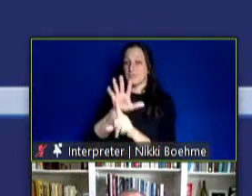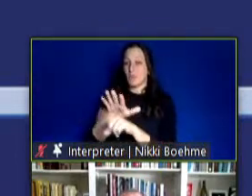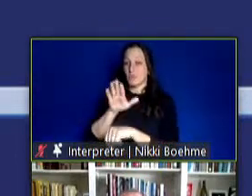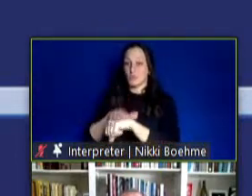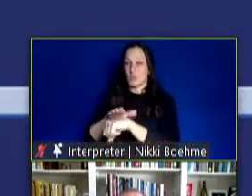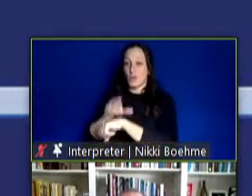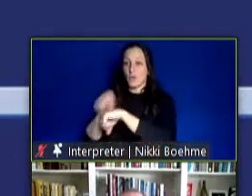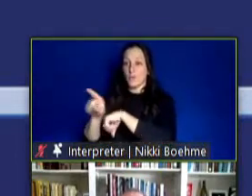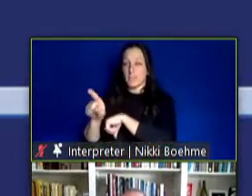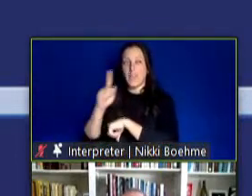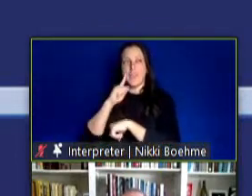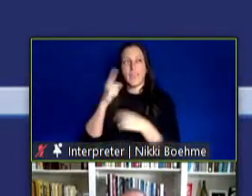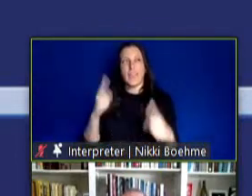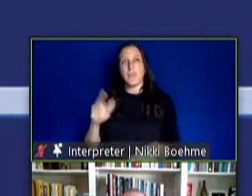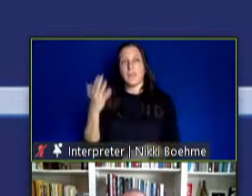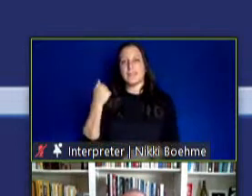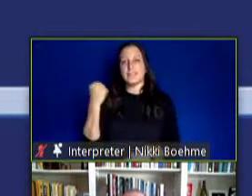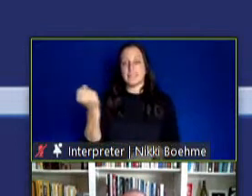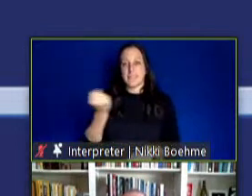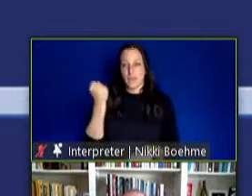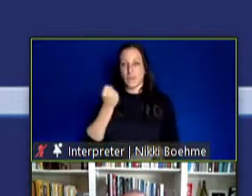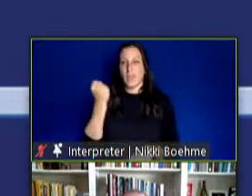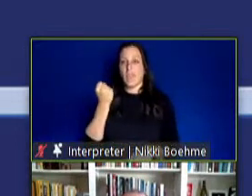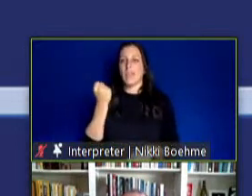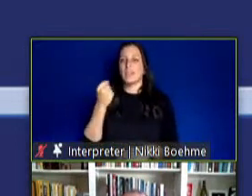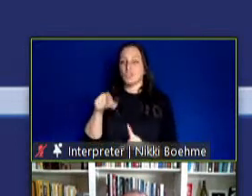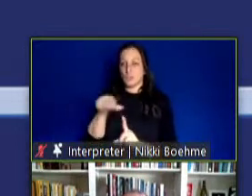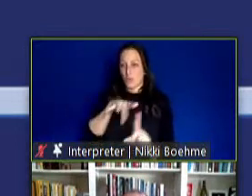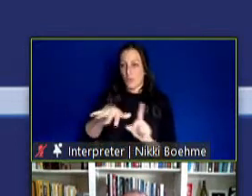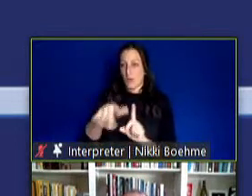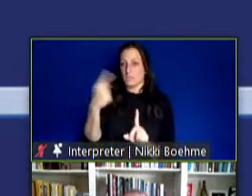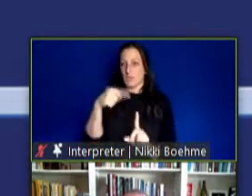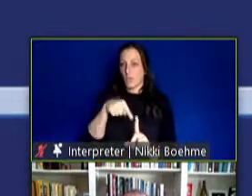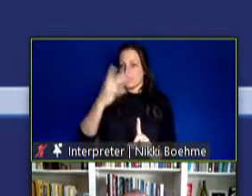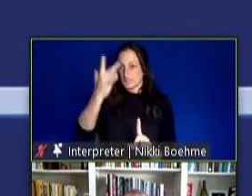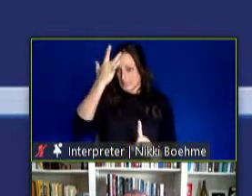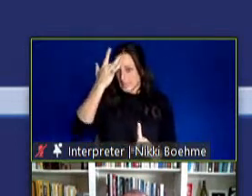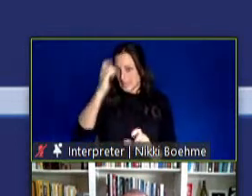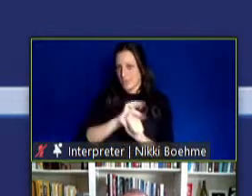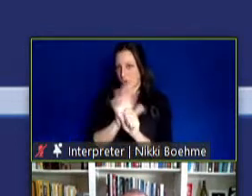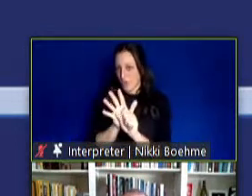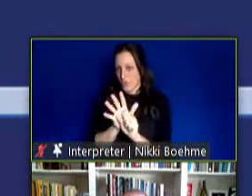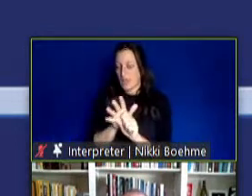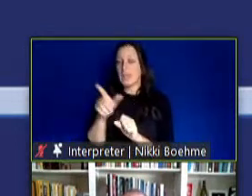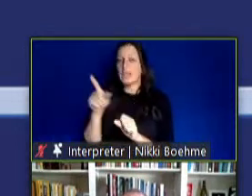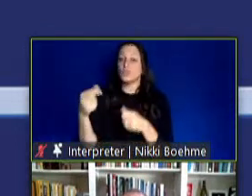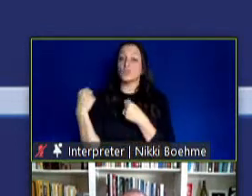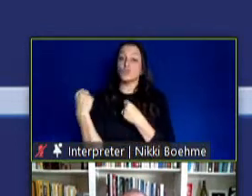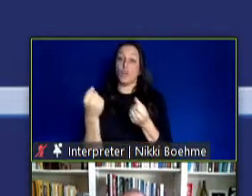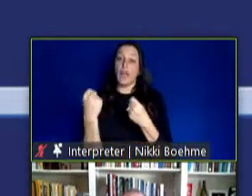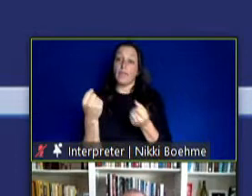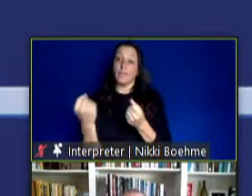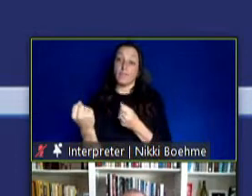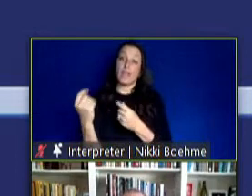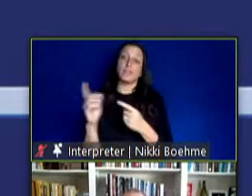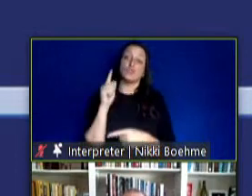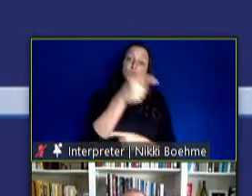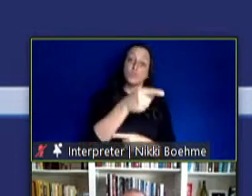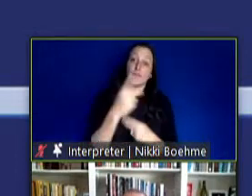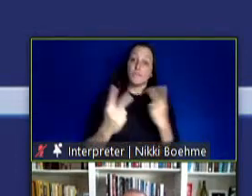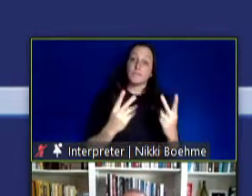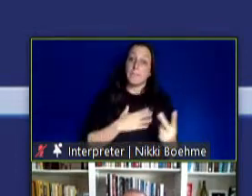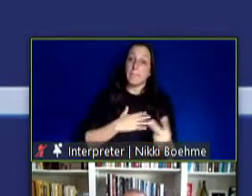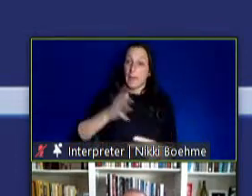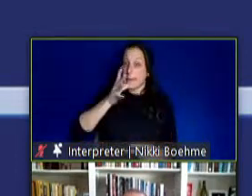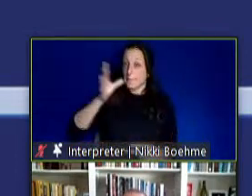it was Saturday that she had been exposed, and she was driving across the country to visit my parents. She stopped in Iowa